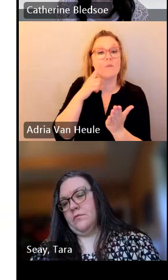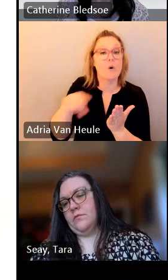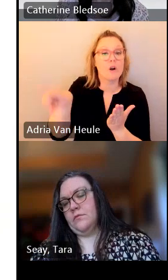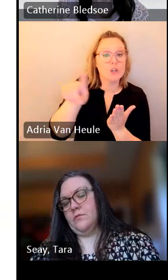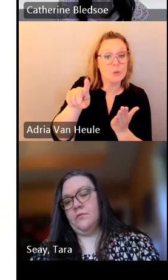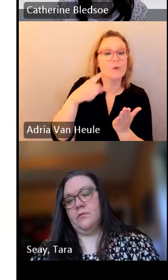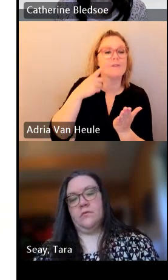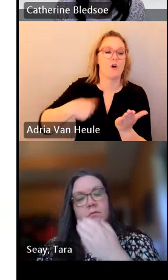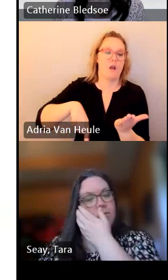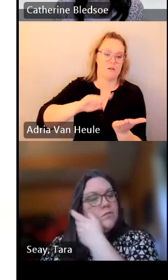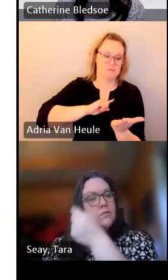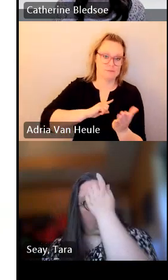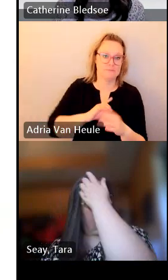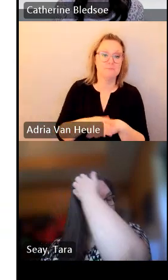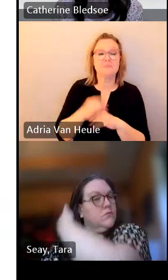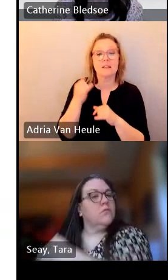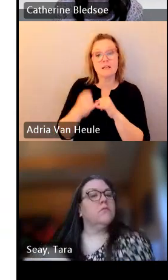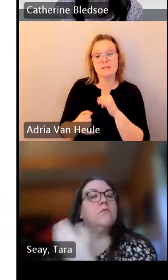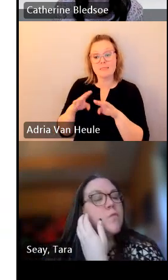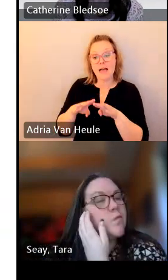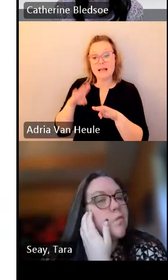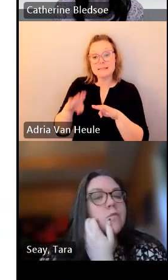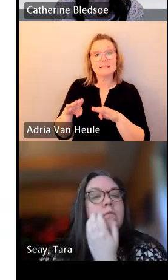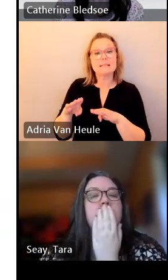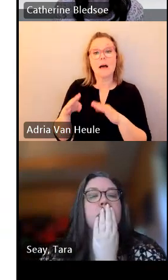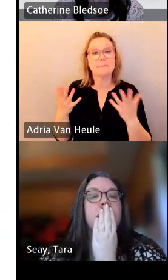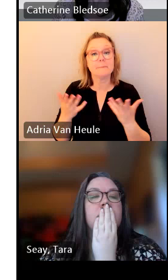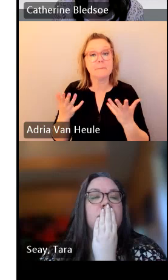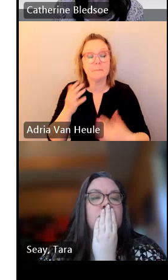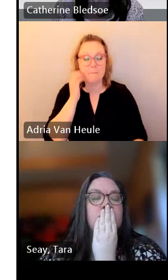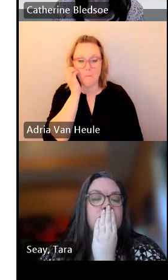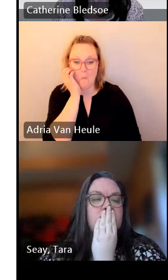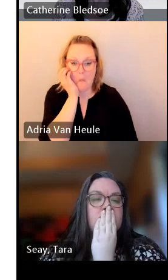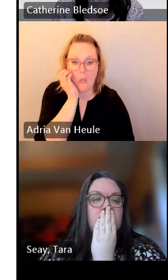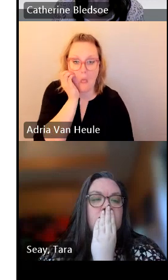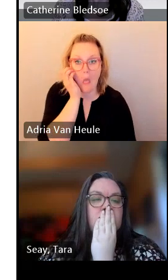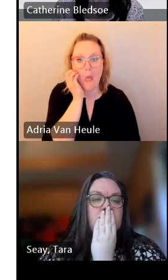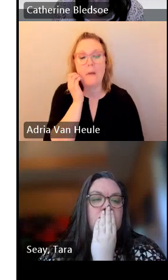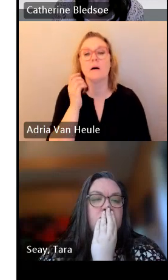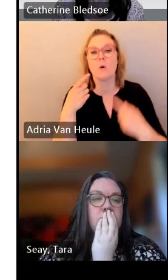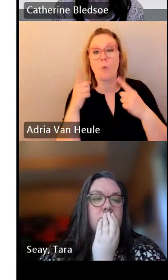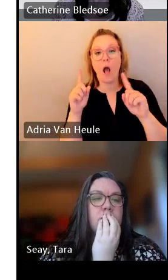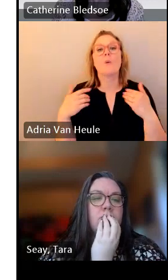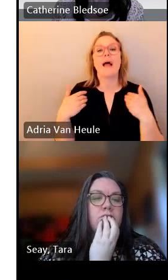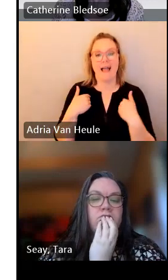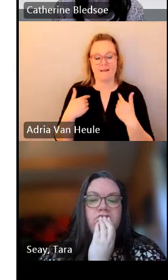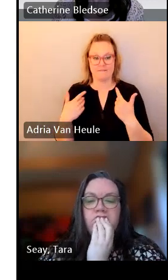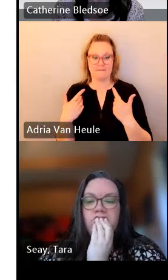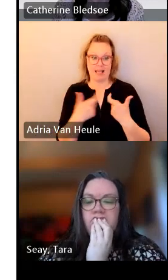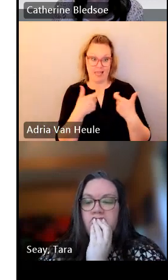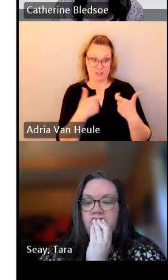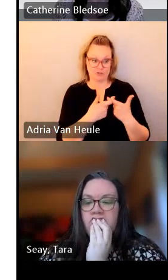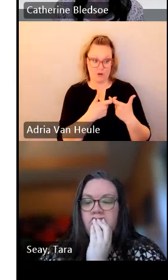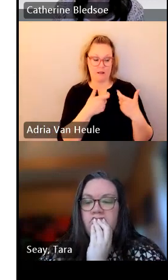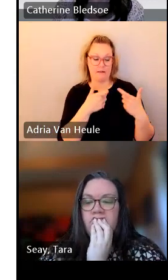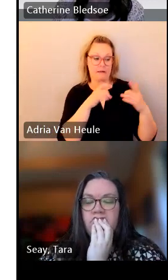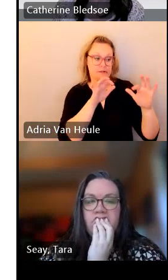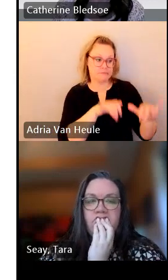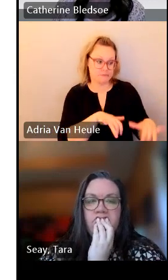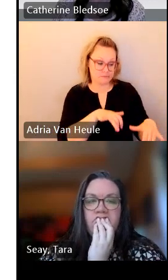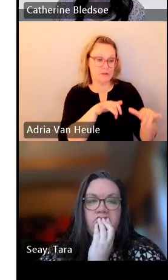Okay, the last step is that while there is an electronic way of documenting contact